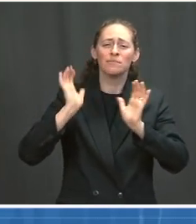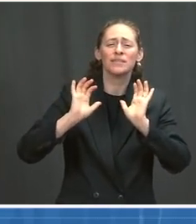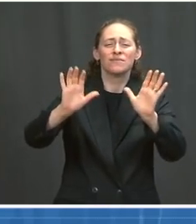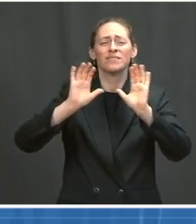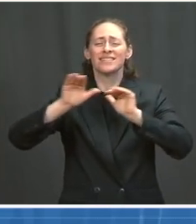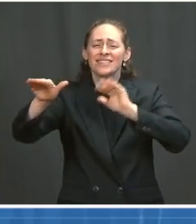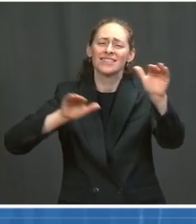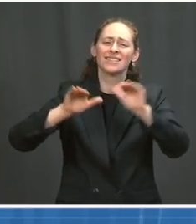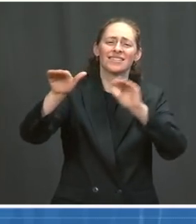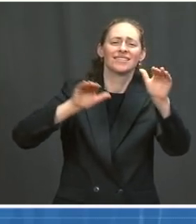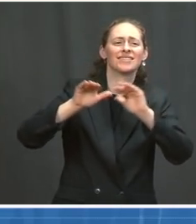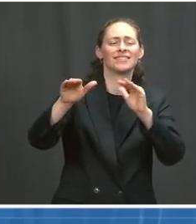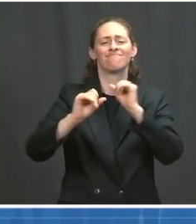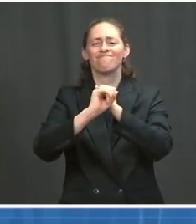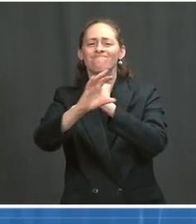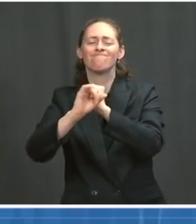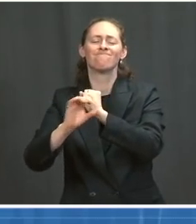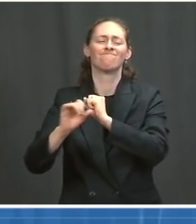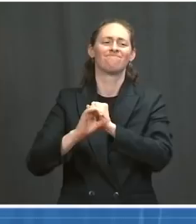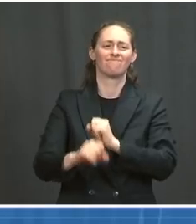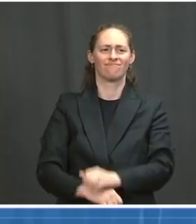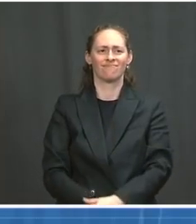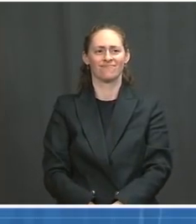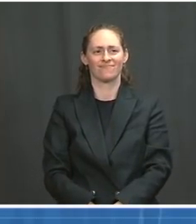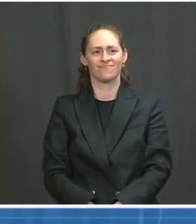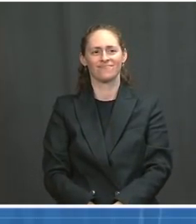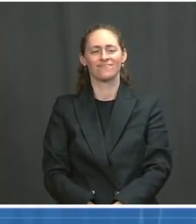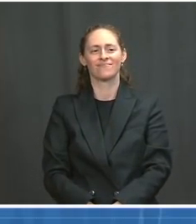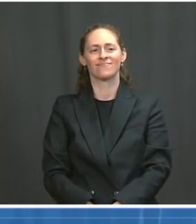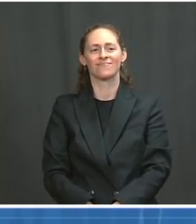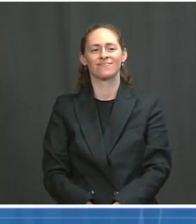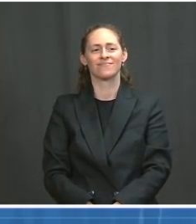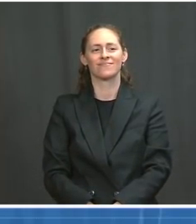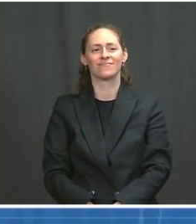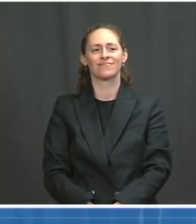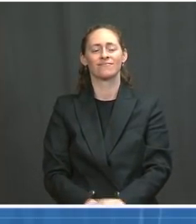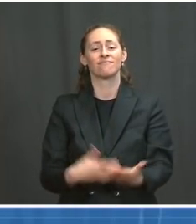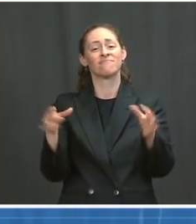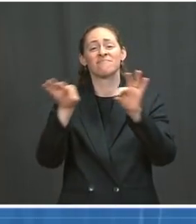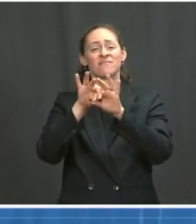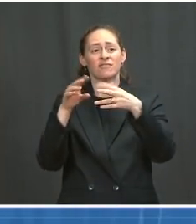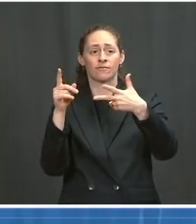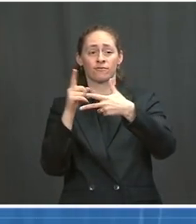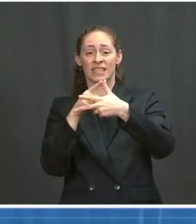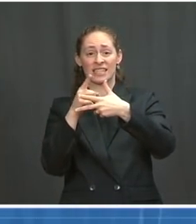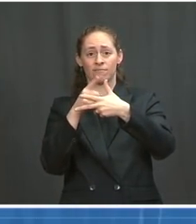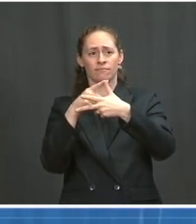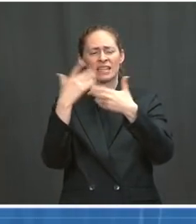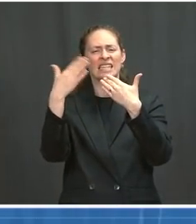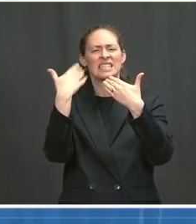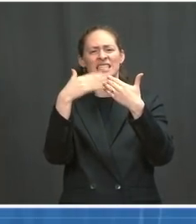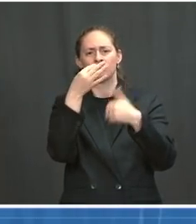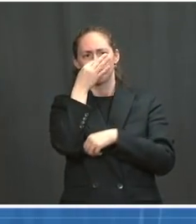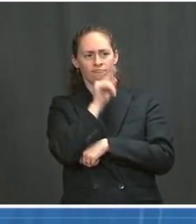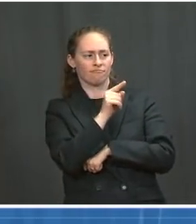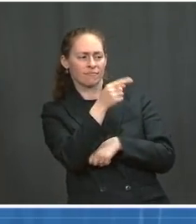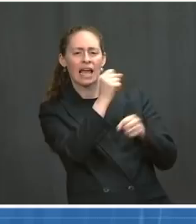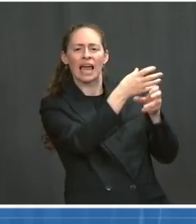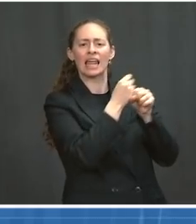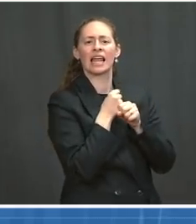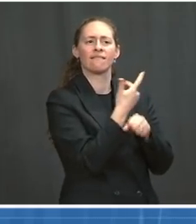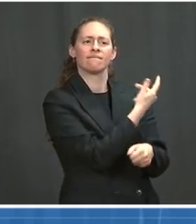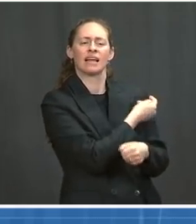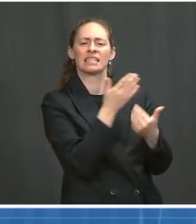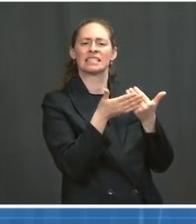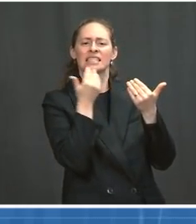even easier for everyone to get vaccinated. Second, building confidence, vaccine confidence, by empowering every American